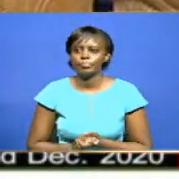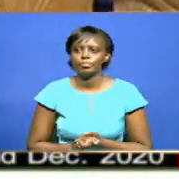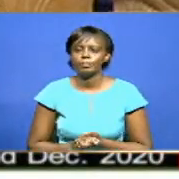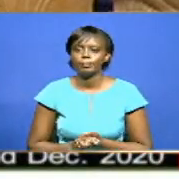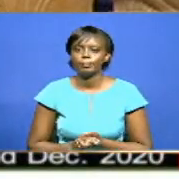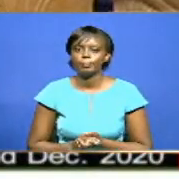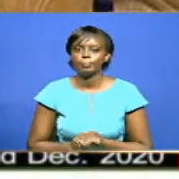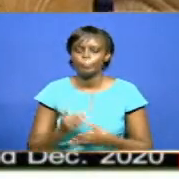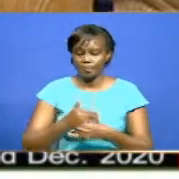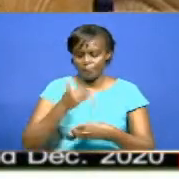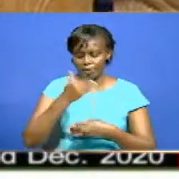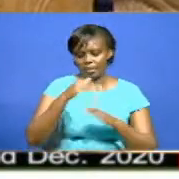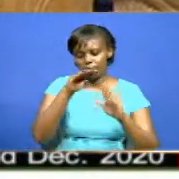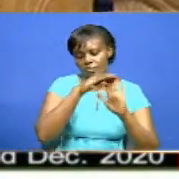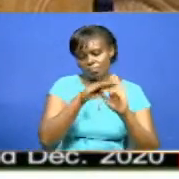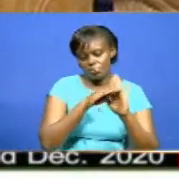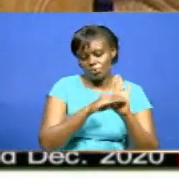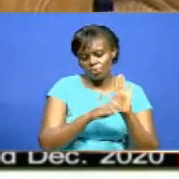Next order.